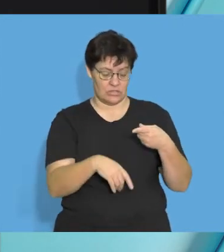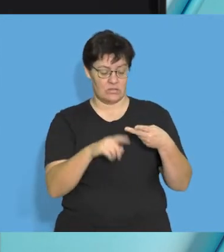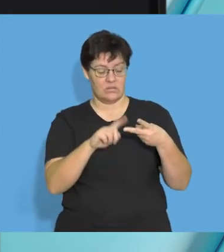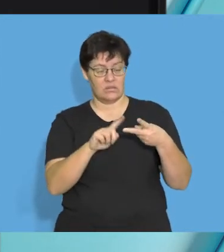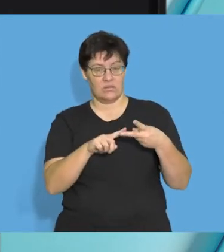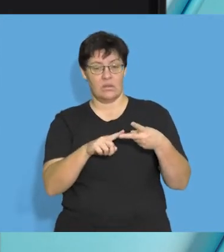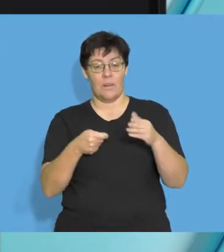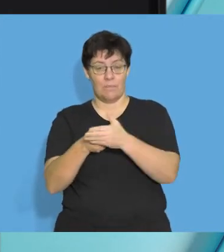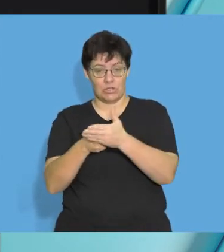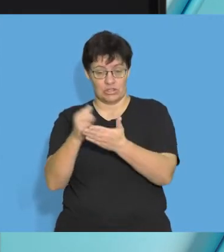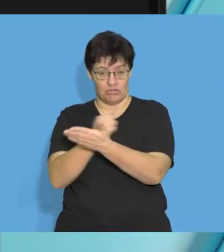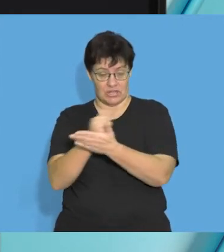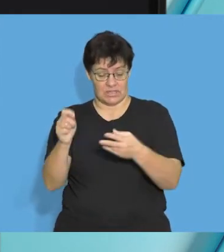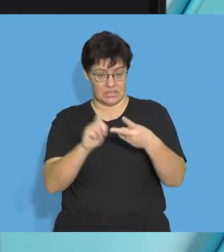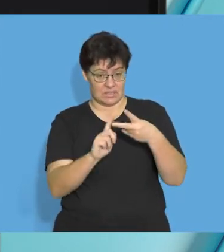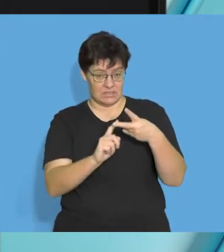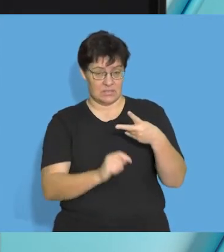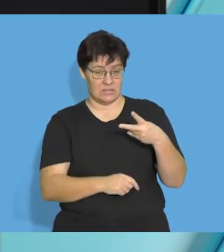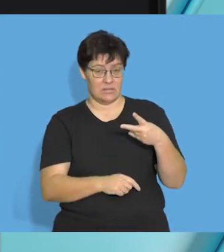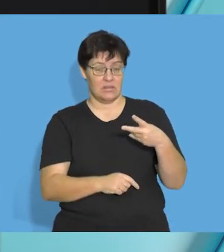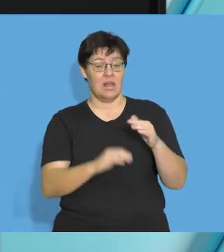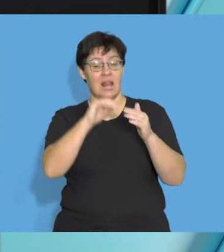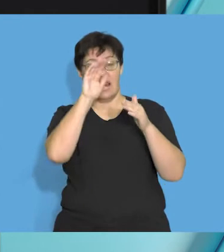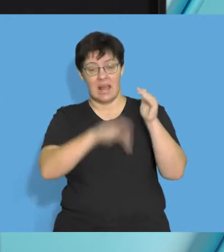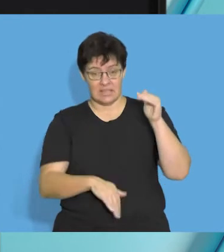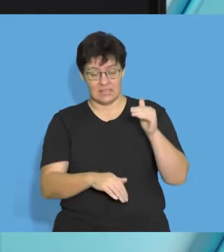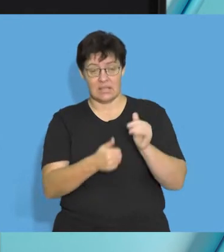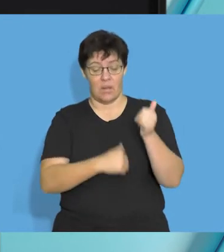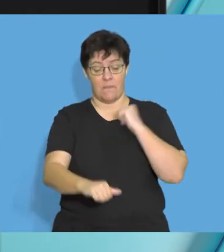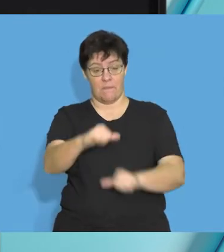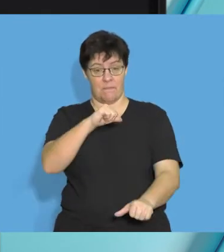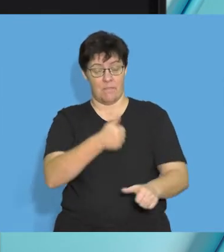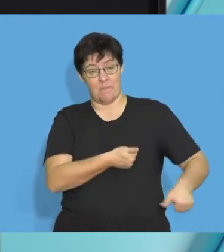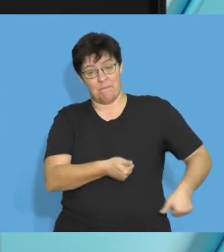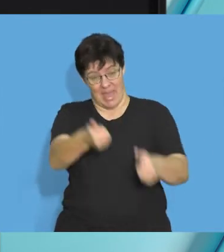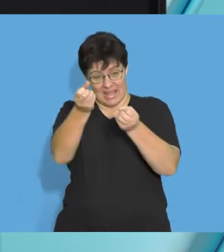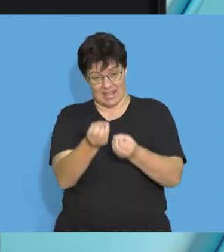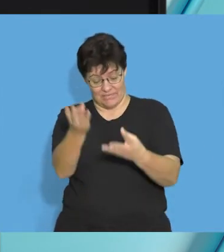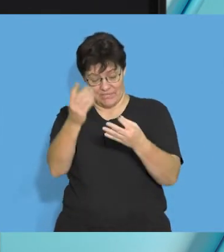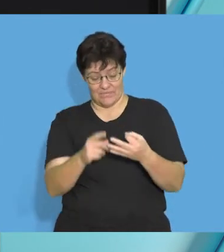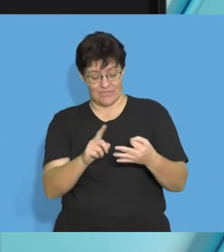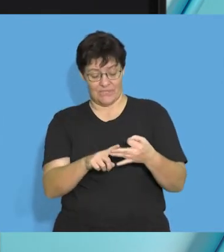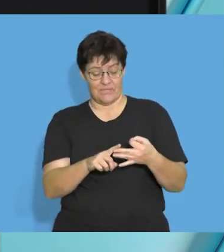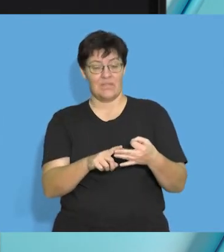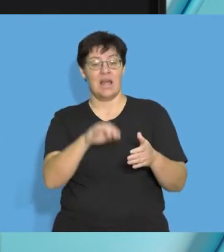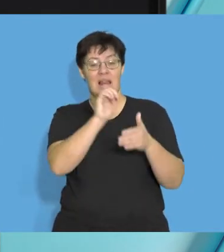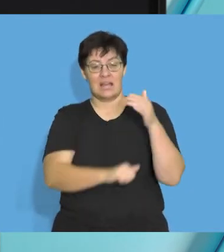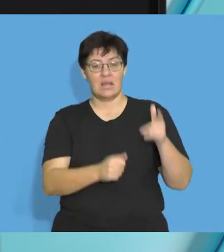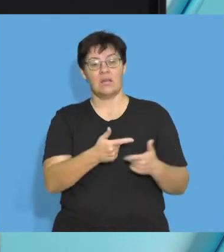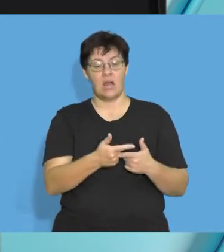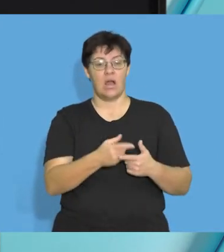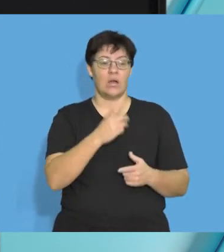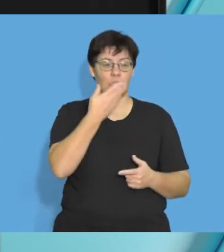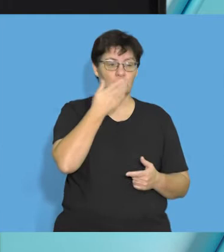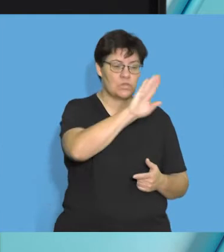your purchases on credit, less your returns, less any drawings or donations